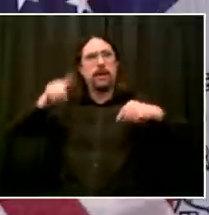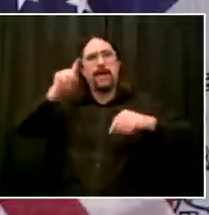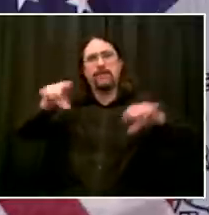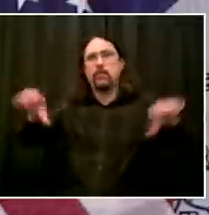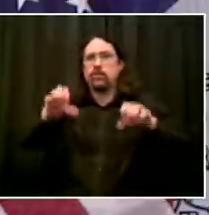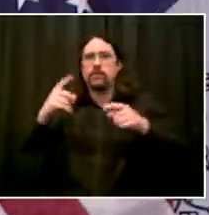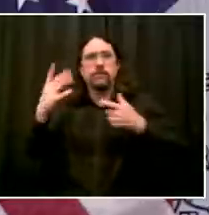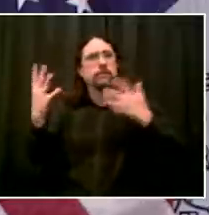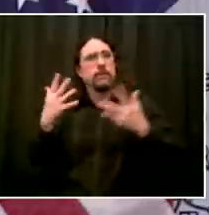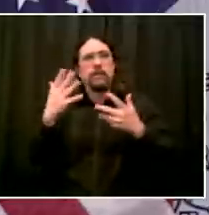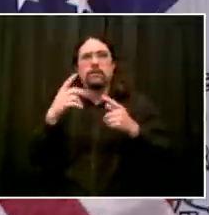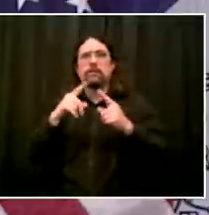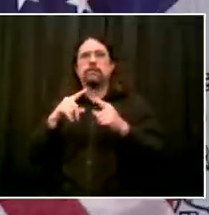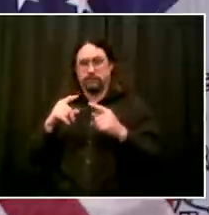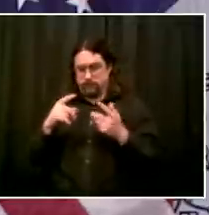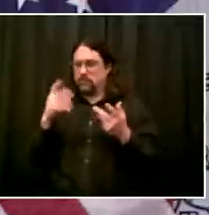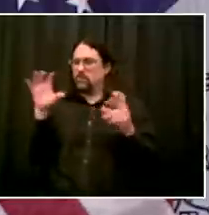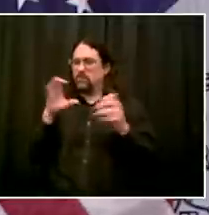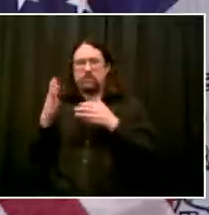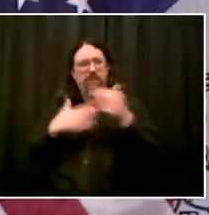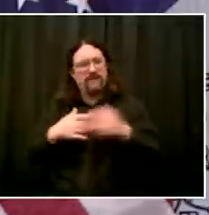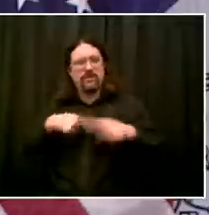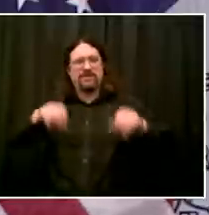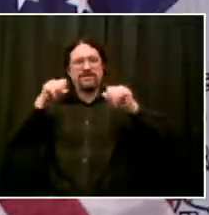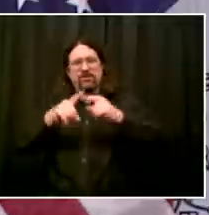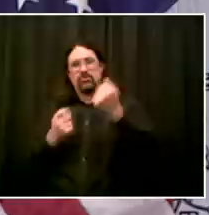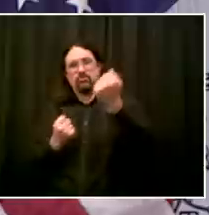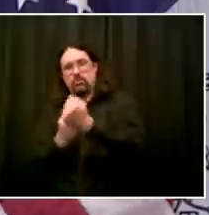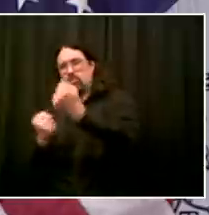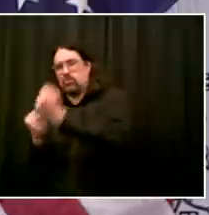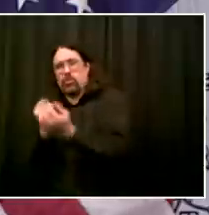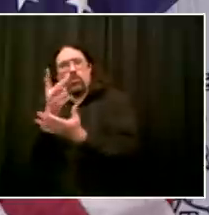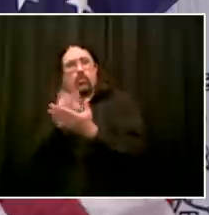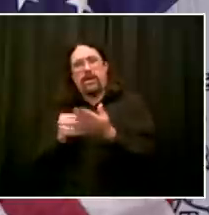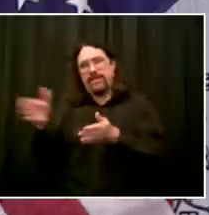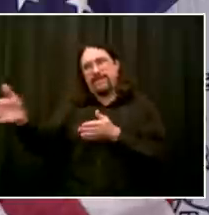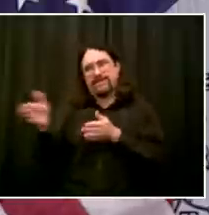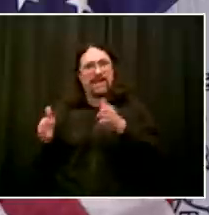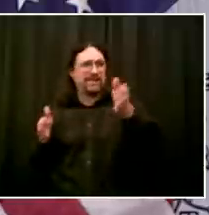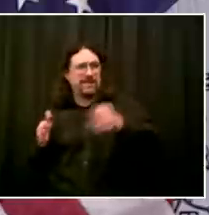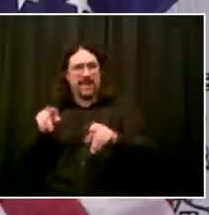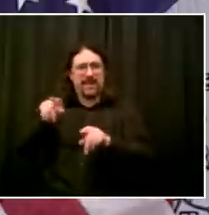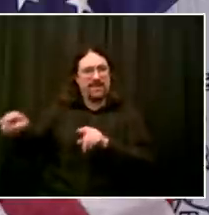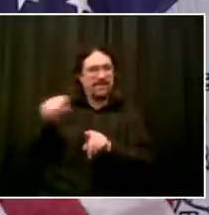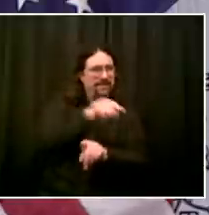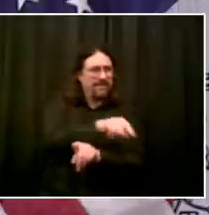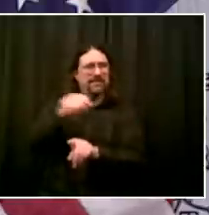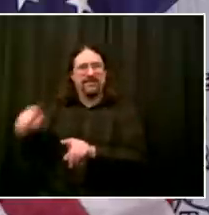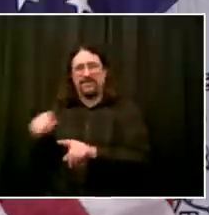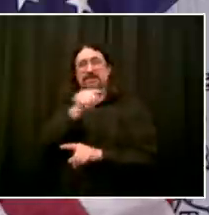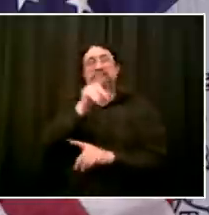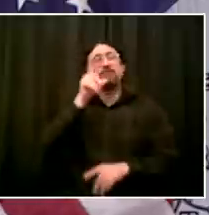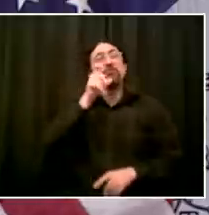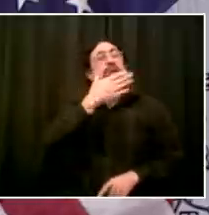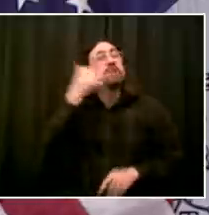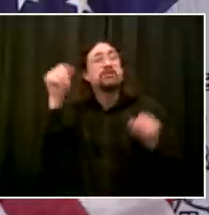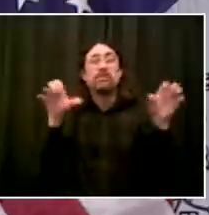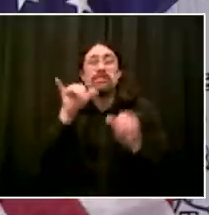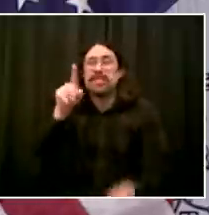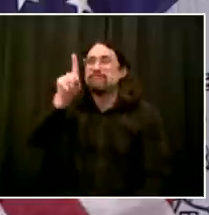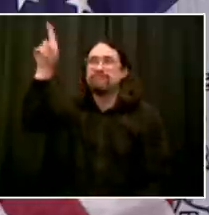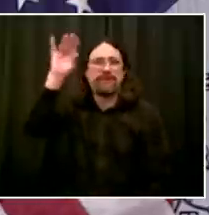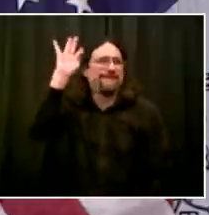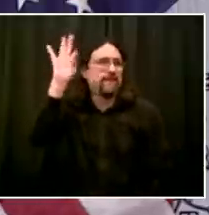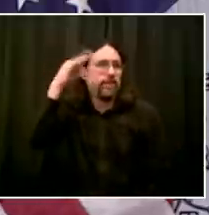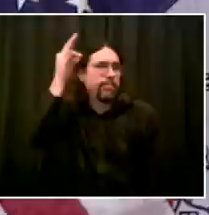rent and directly subsidizing it so we can all be made whole and move forward. But while we're fighting for things like that, there should not